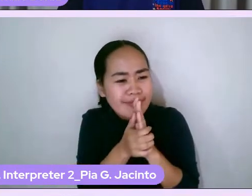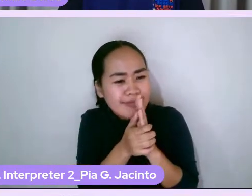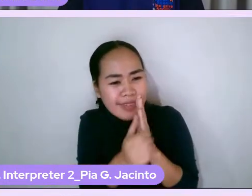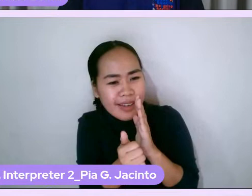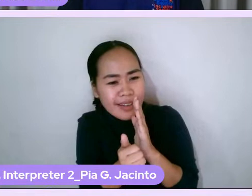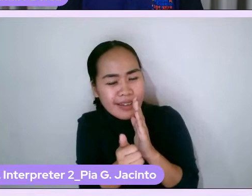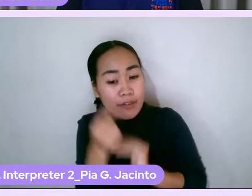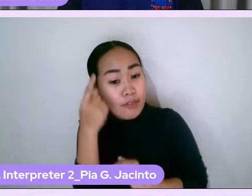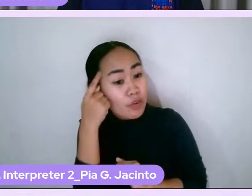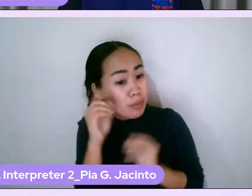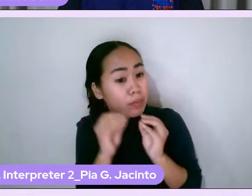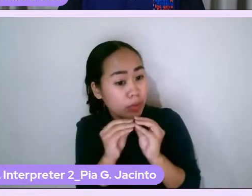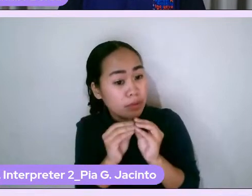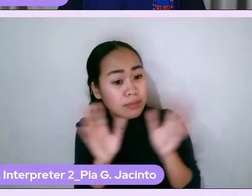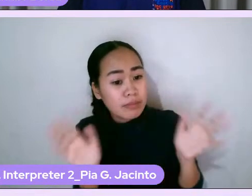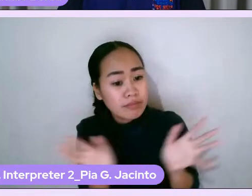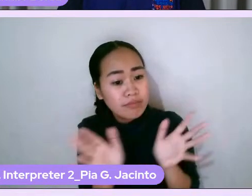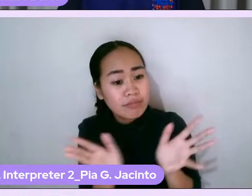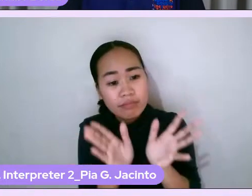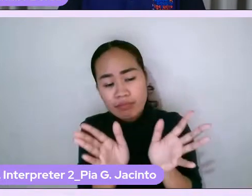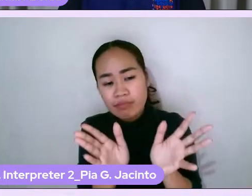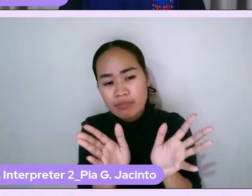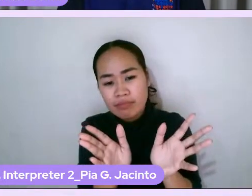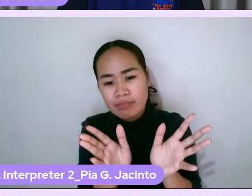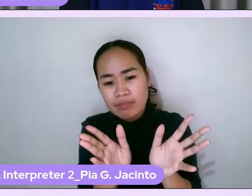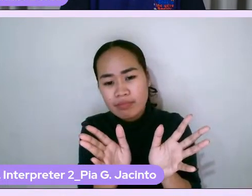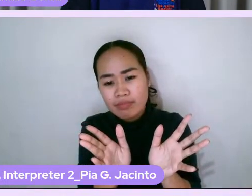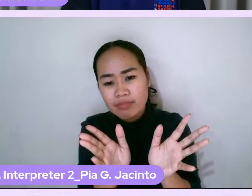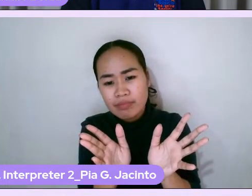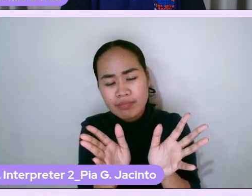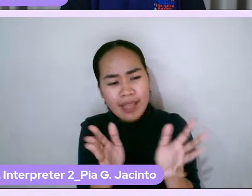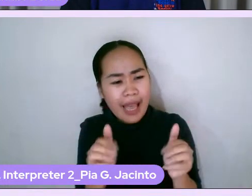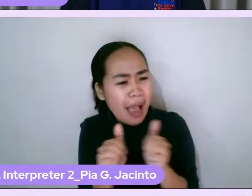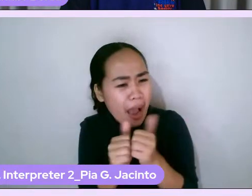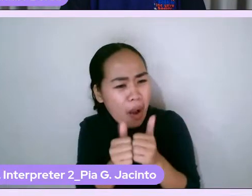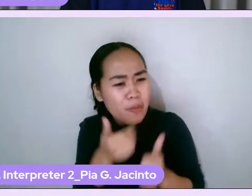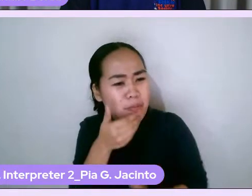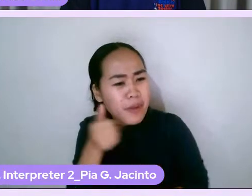mas ma-encourage pa tayo to do better,